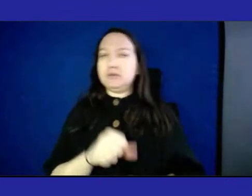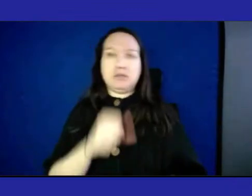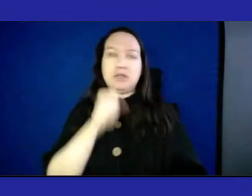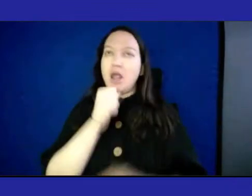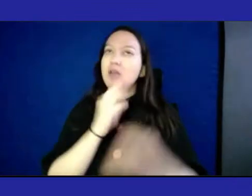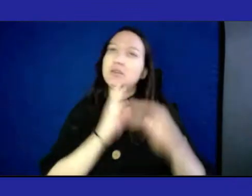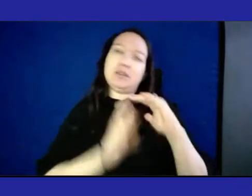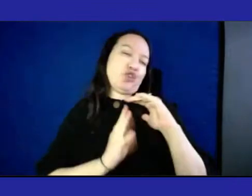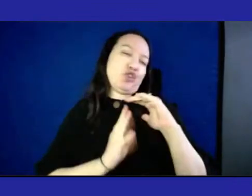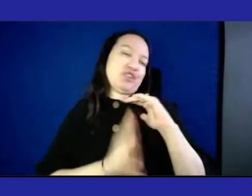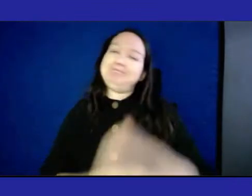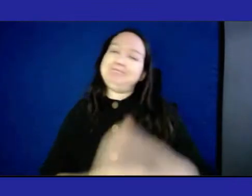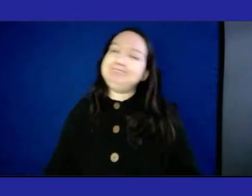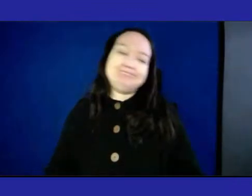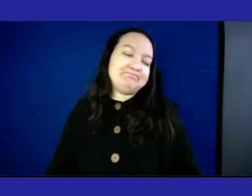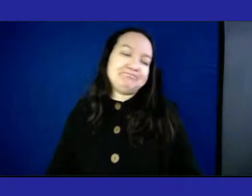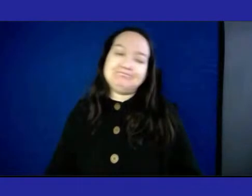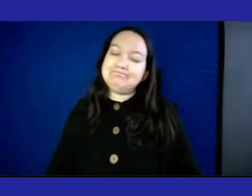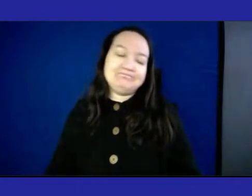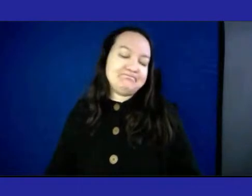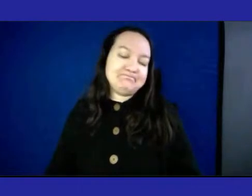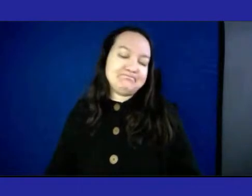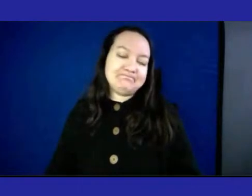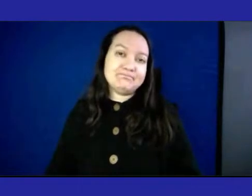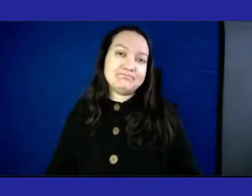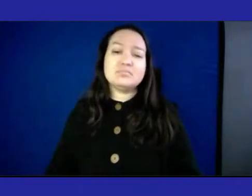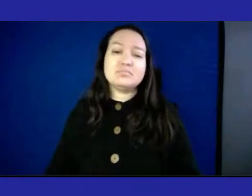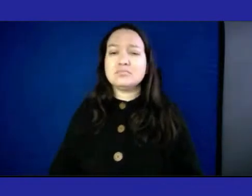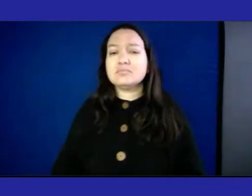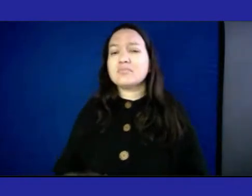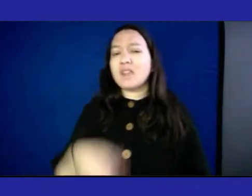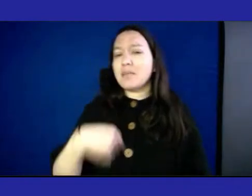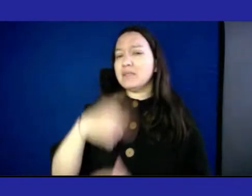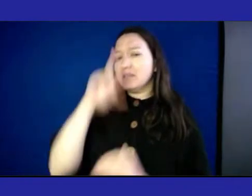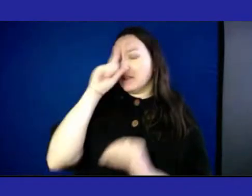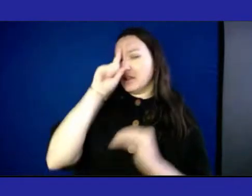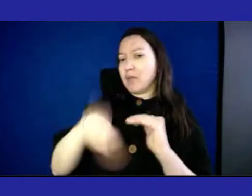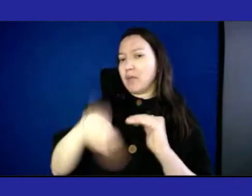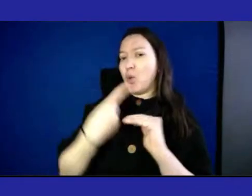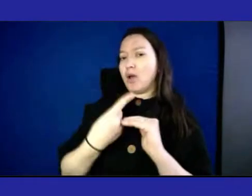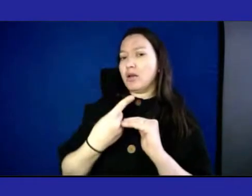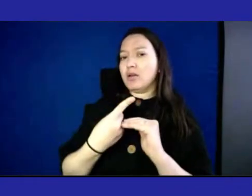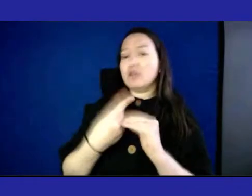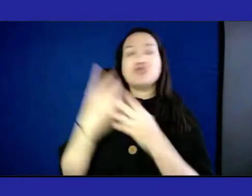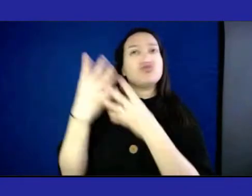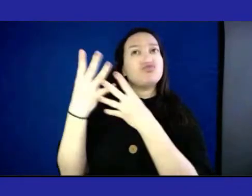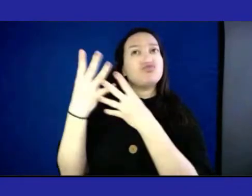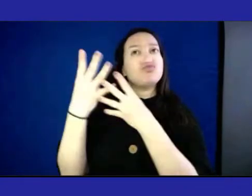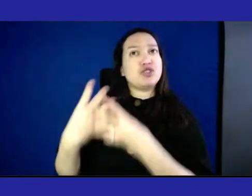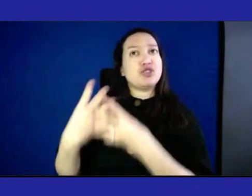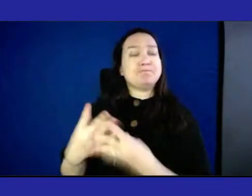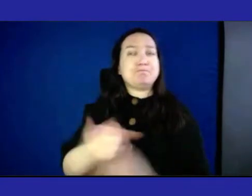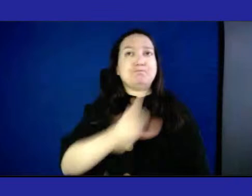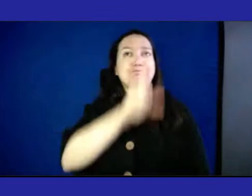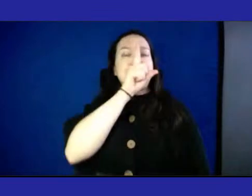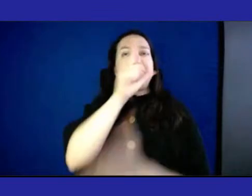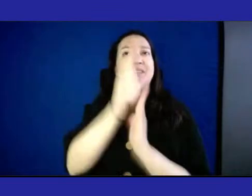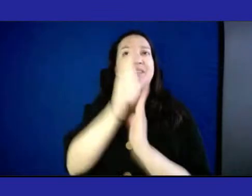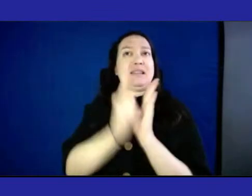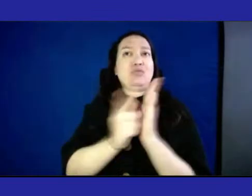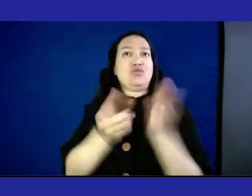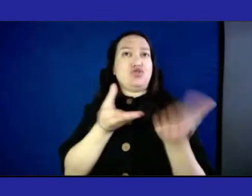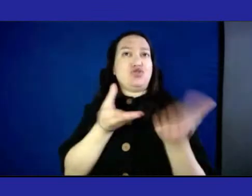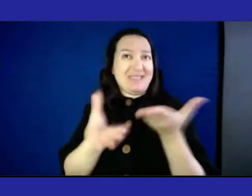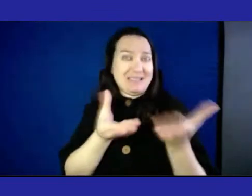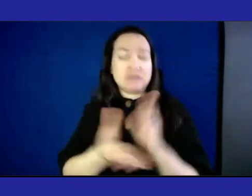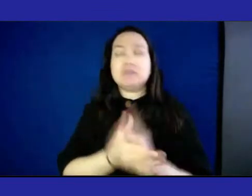one. I mean, the kind of things I was thinking about, like, their screeners don't include legal services,